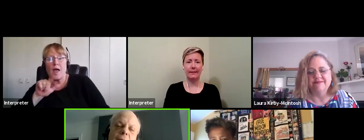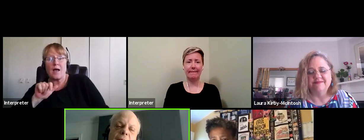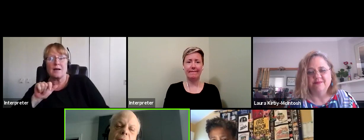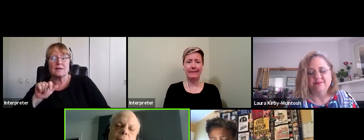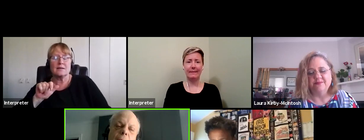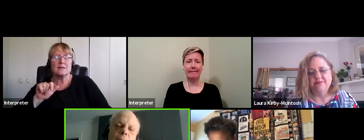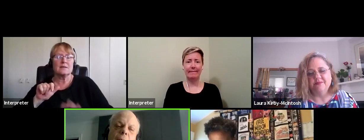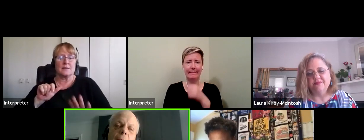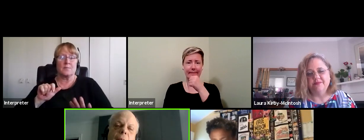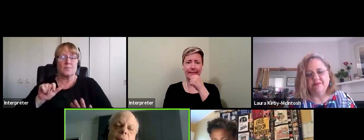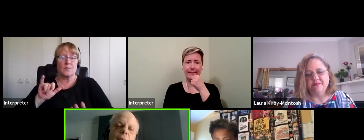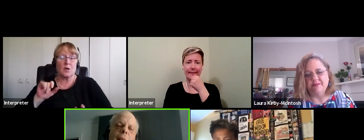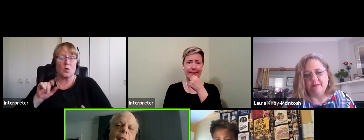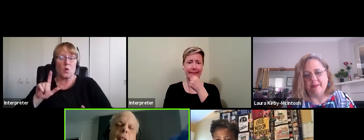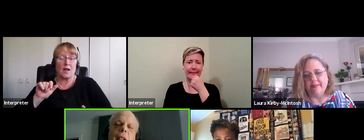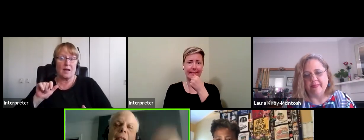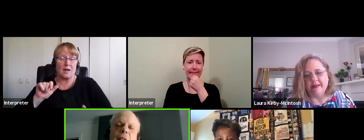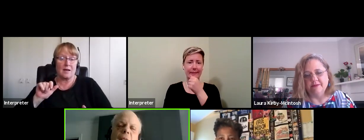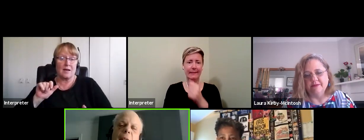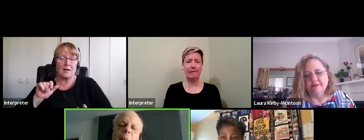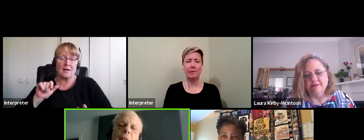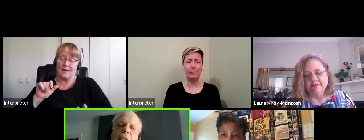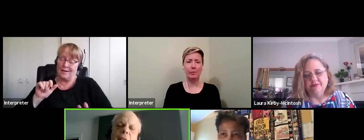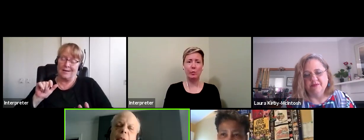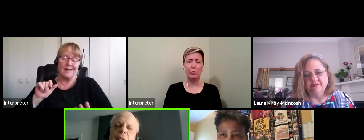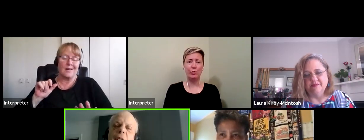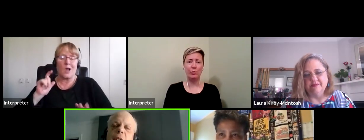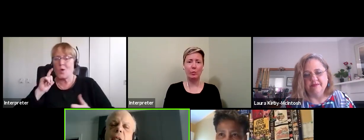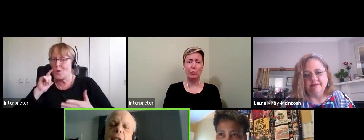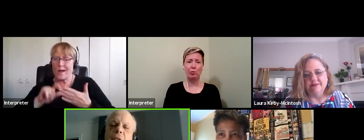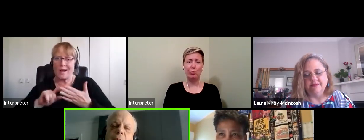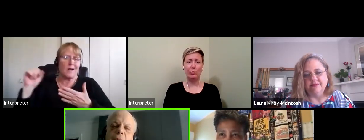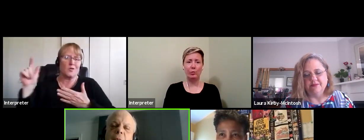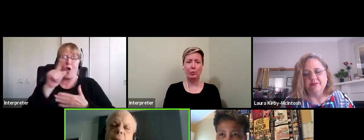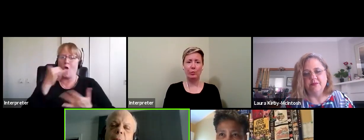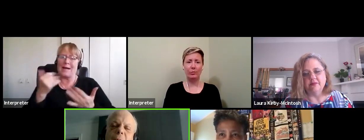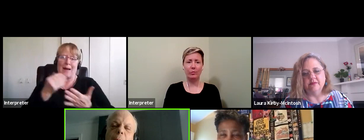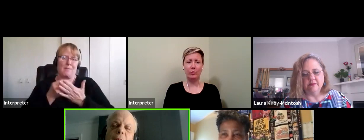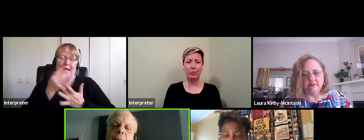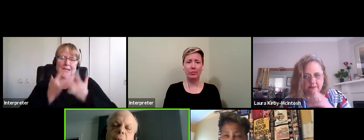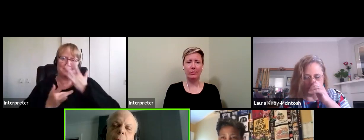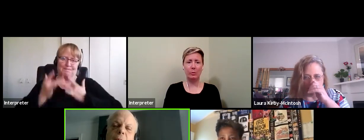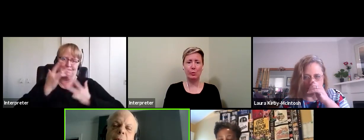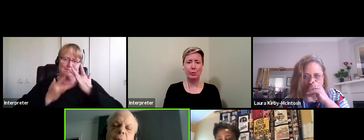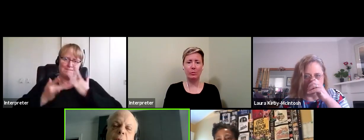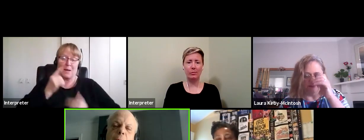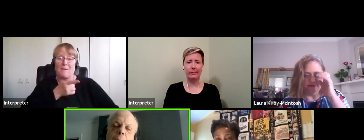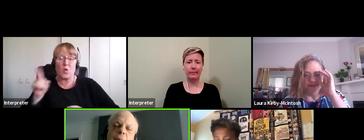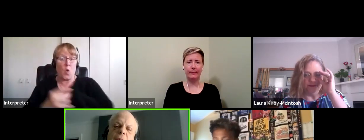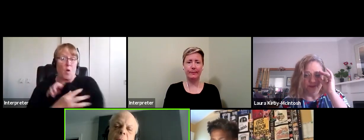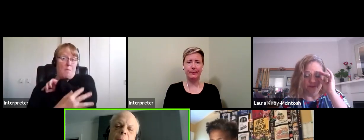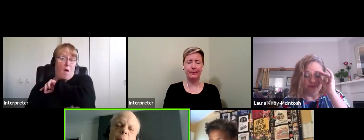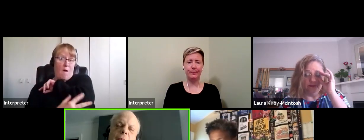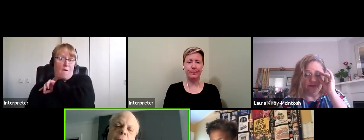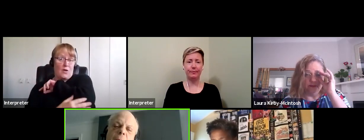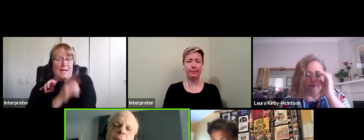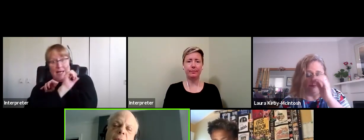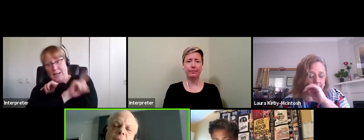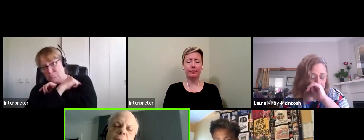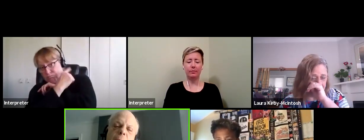Let us know, we all recognize that everybody's under financial hardships now, but for people living in poverty, disproportionately people